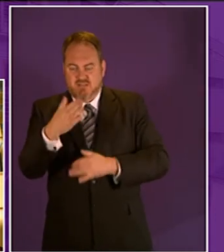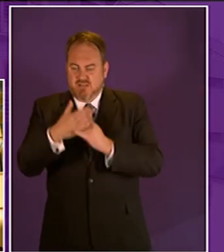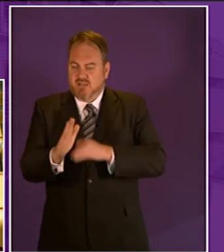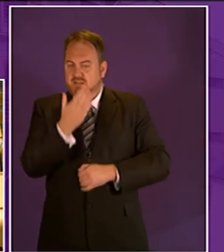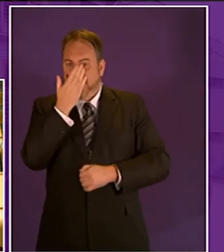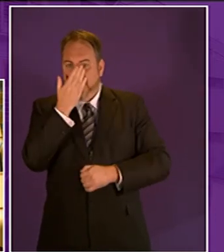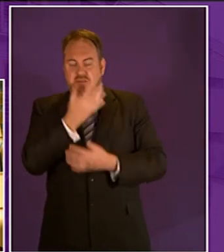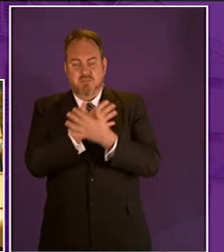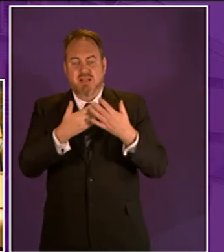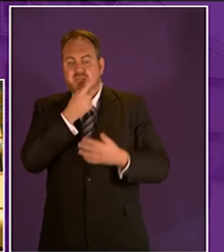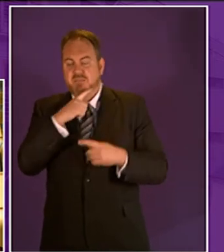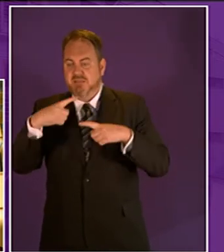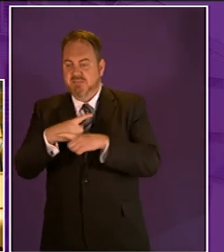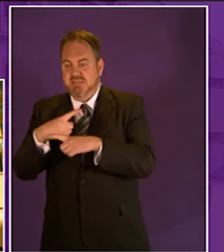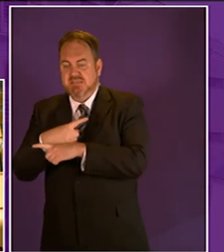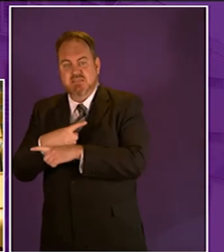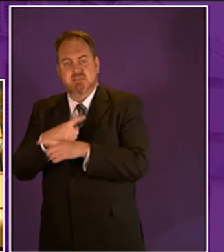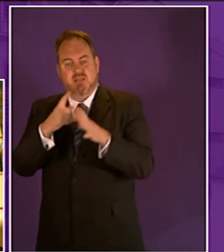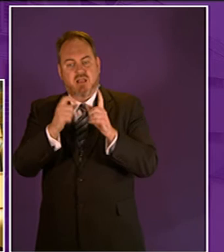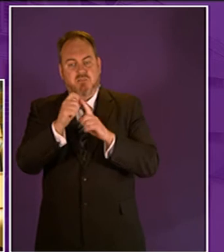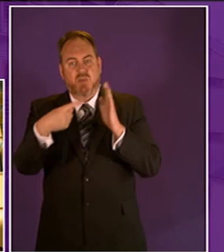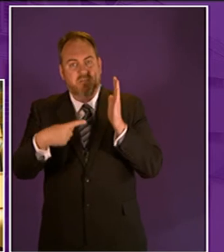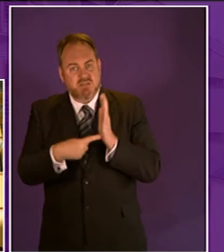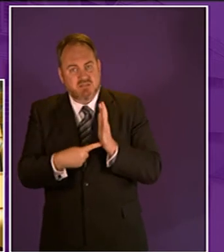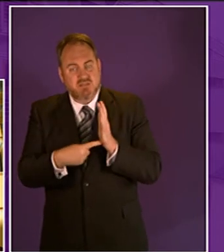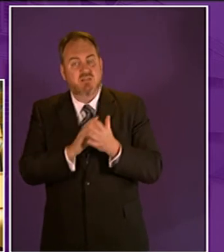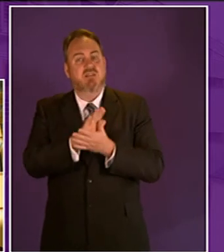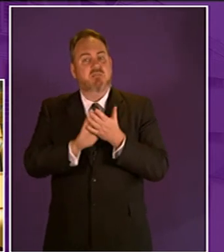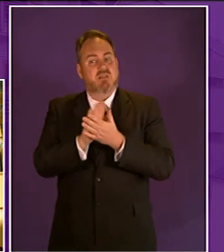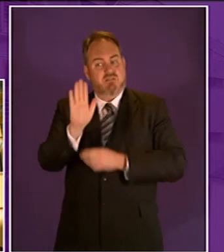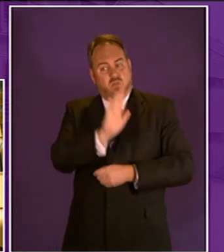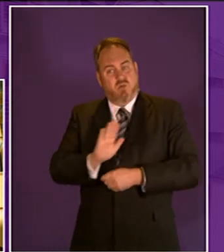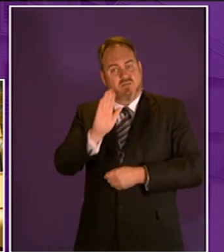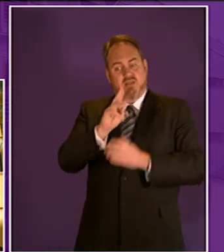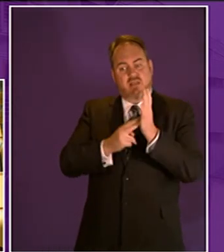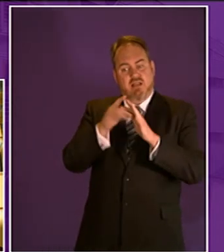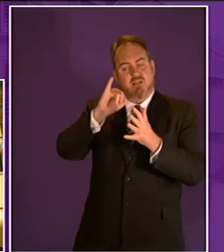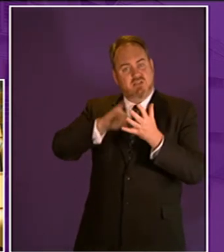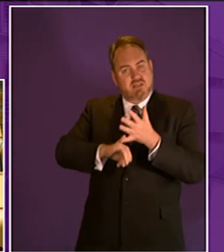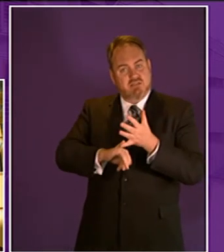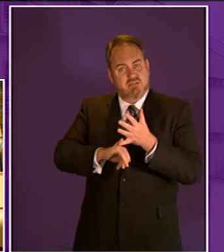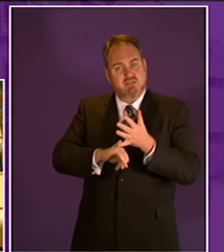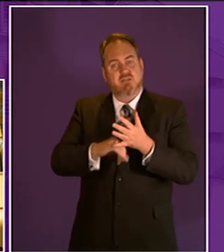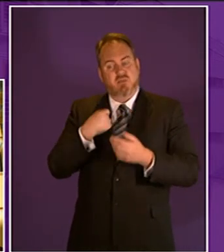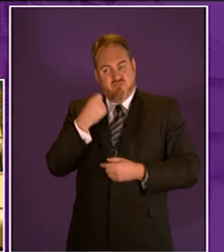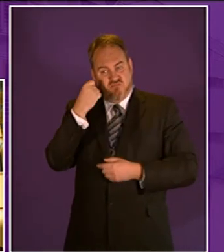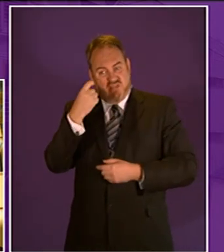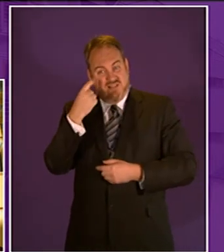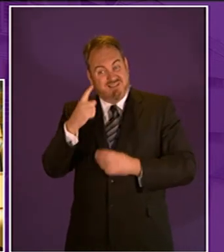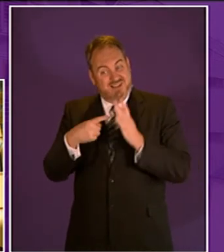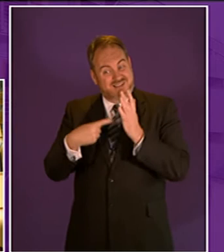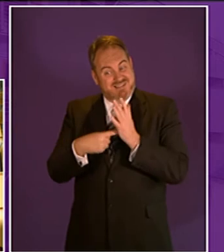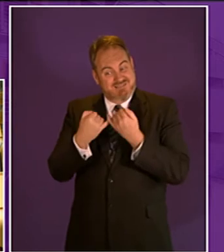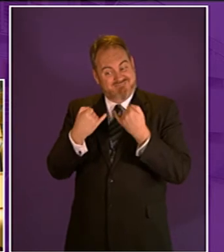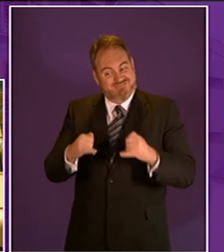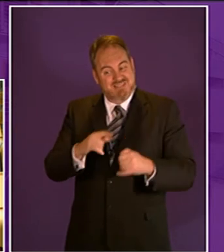get to their scheduled appointments. It may be the case that across the NHS, one of the reasons IT systems have failed is